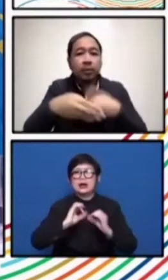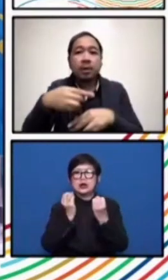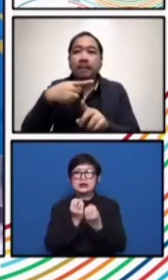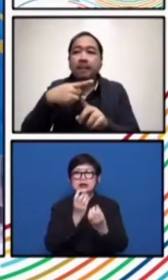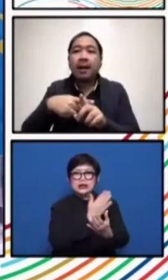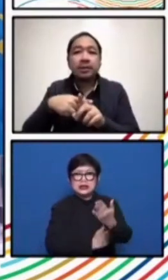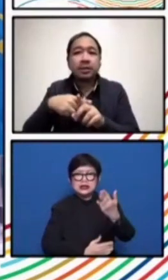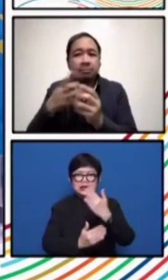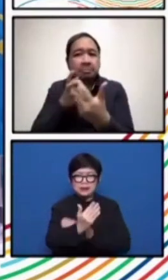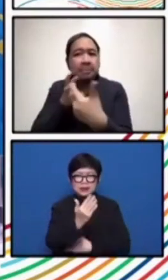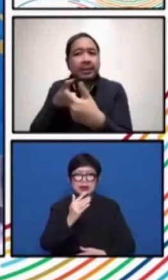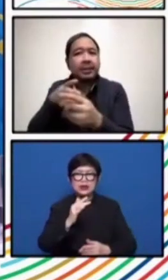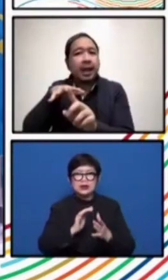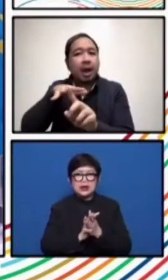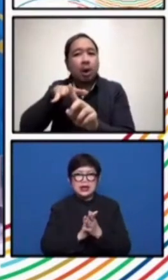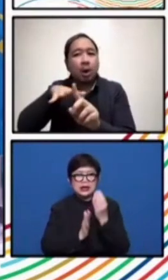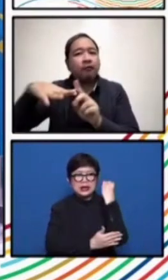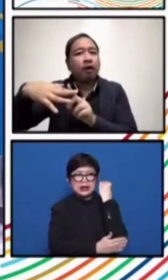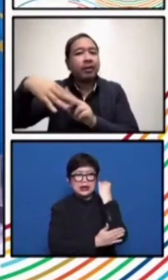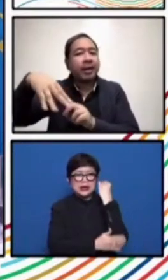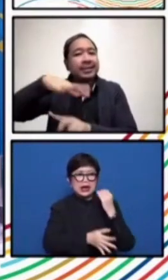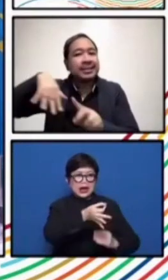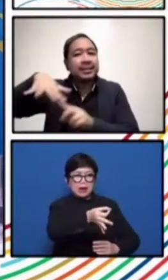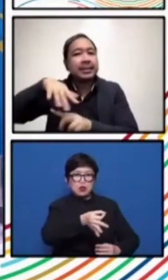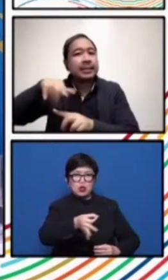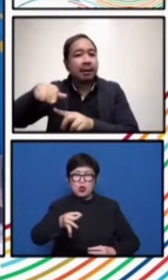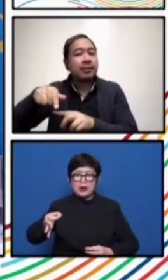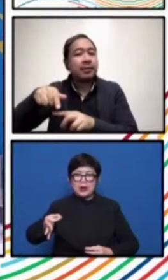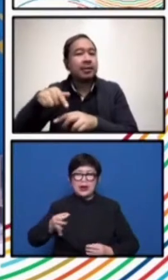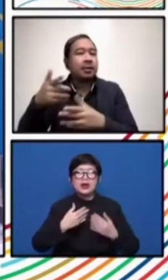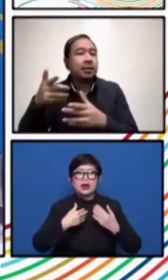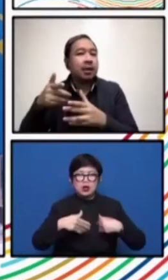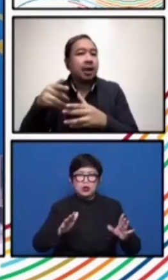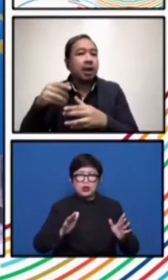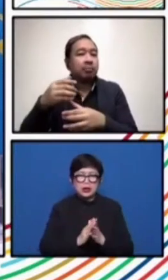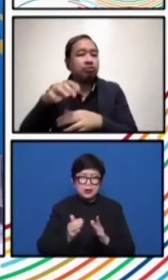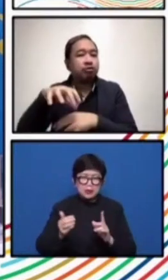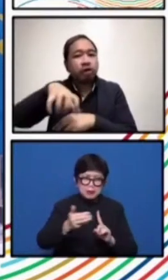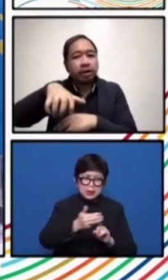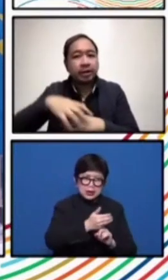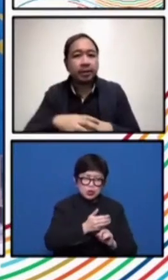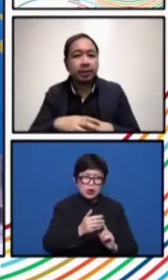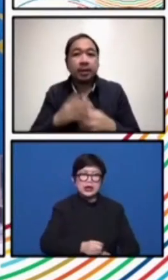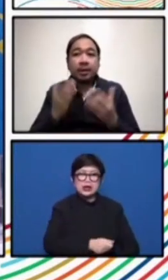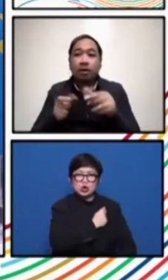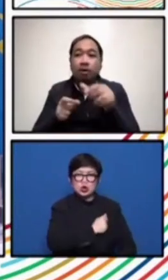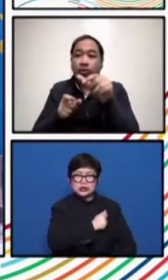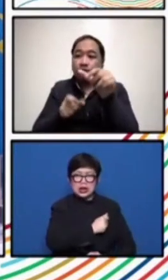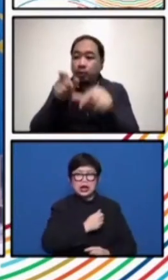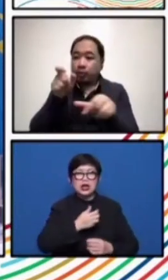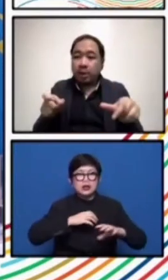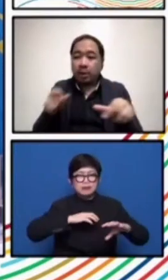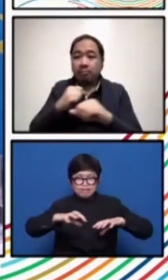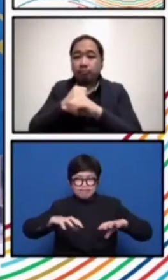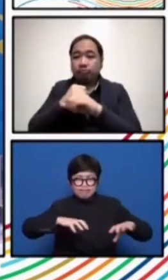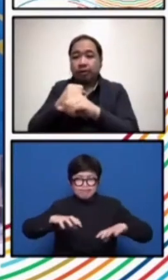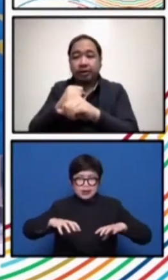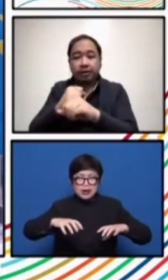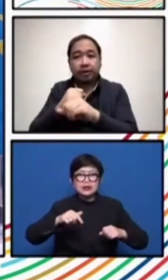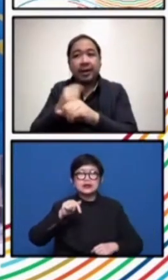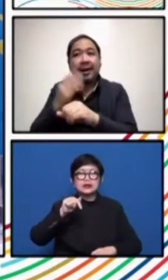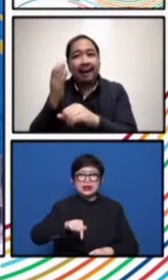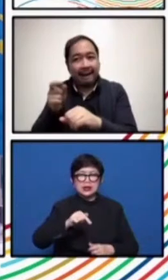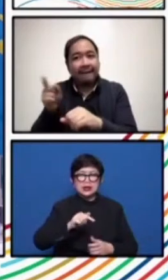action taken social protection policy is now underway with the government of